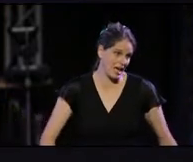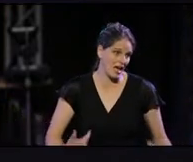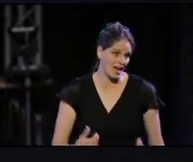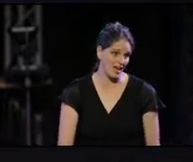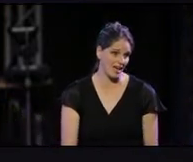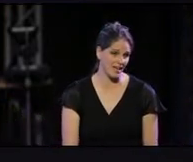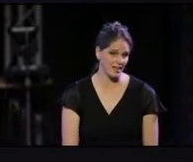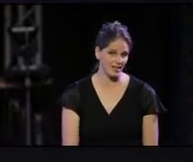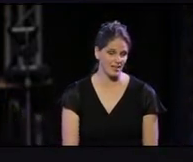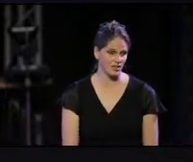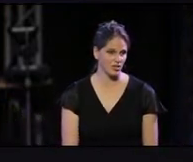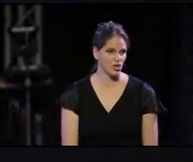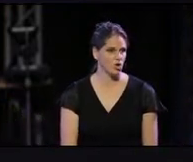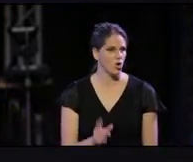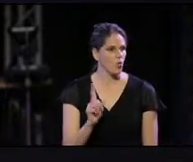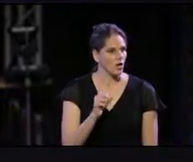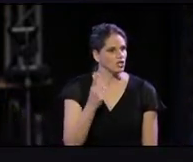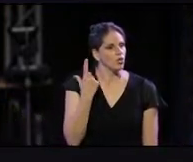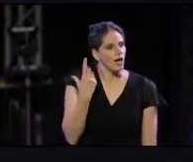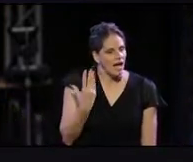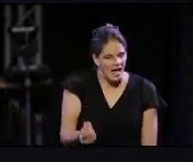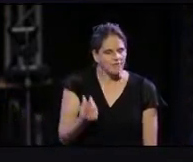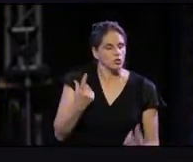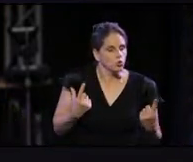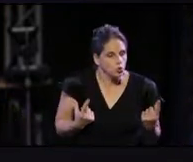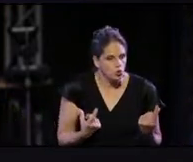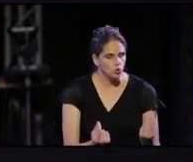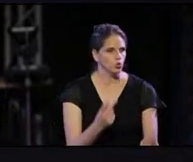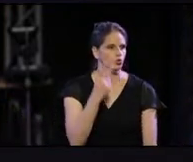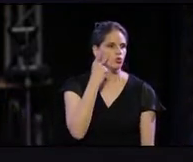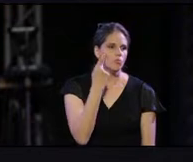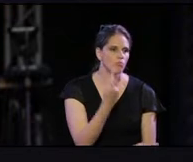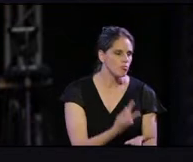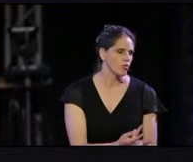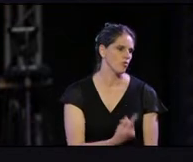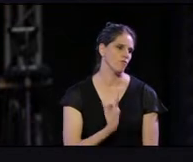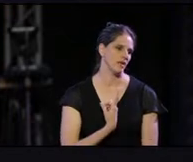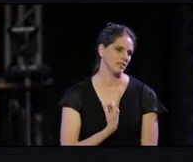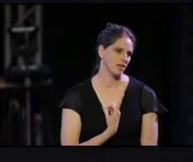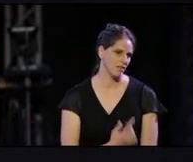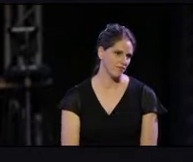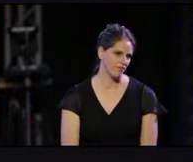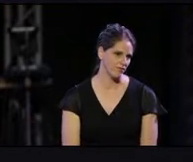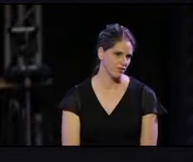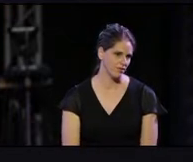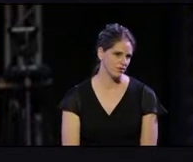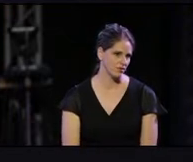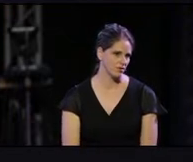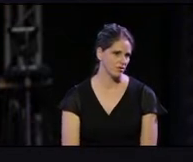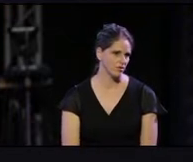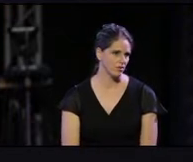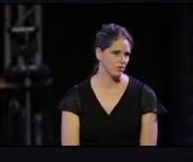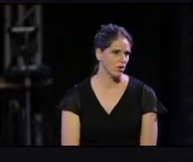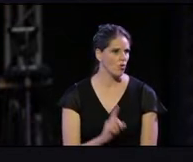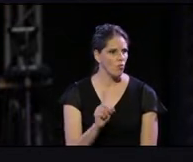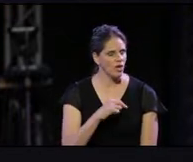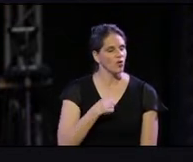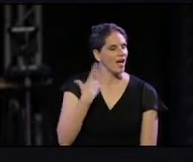what do I actually have to do, people? What do I have to do? Seriously, what do I have to say?